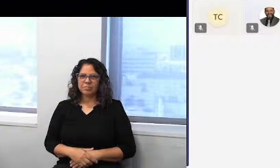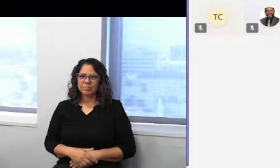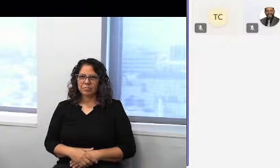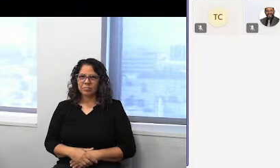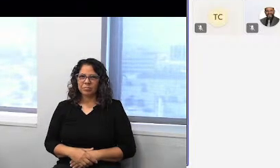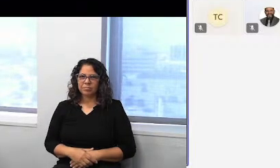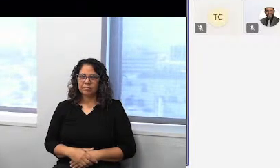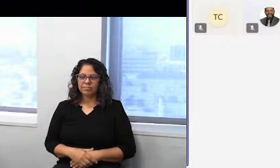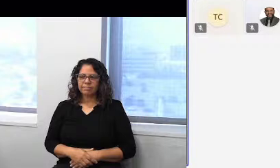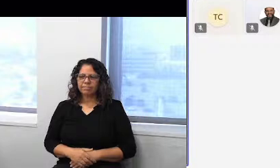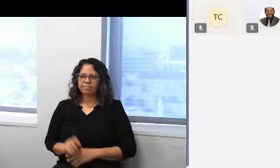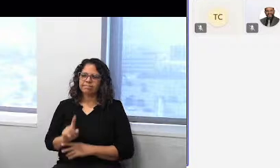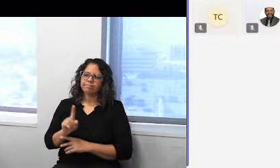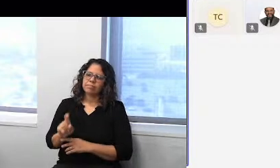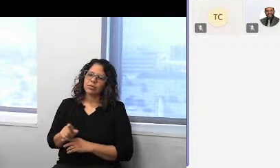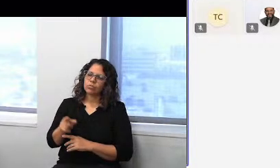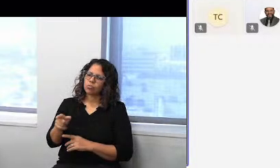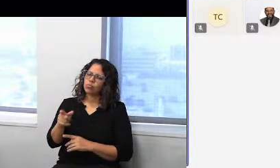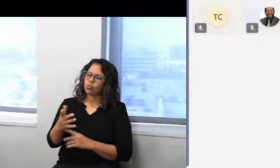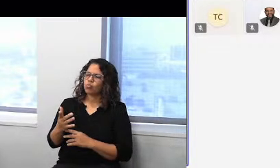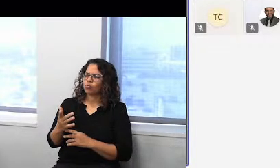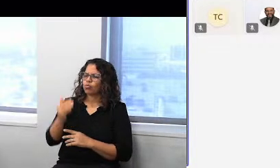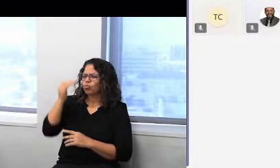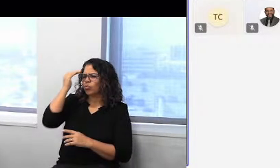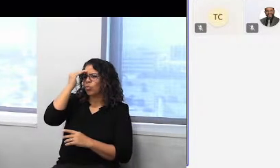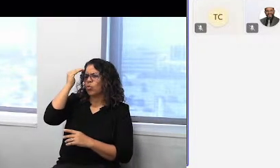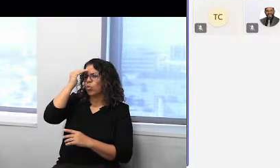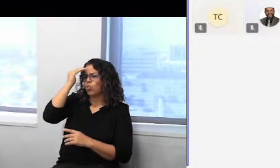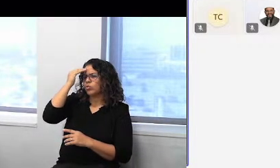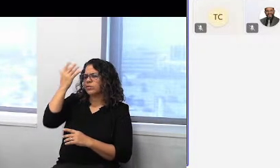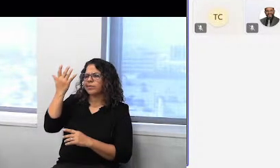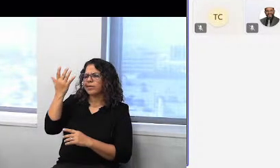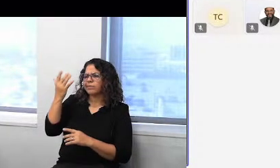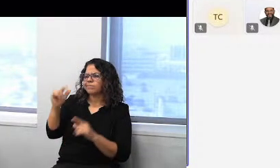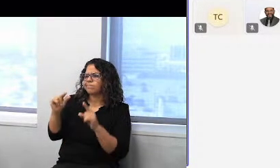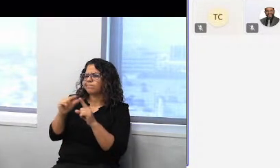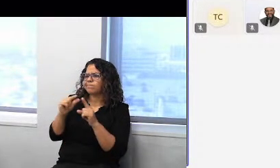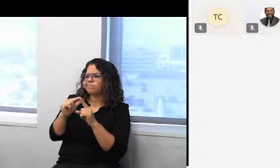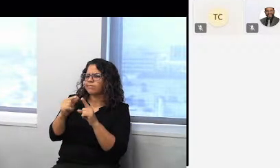Are you familiar with the concept of a renewable generation zone?